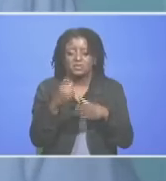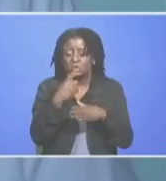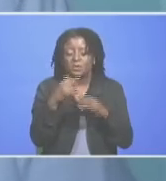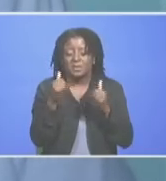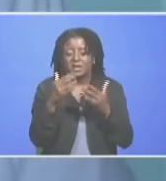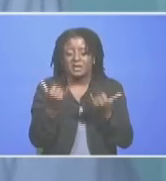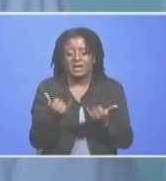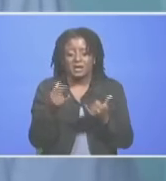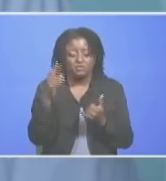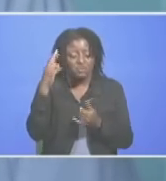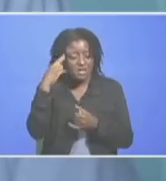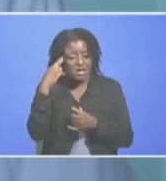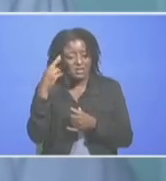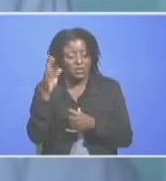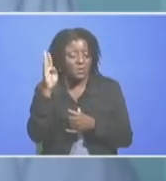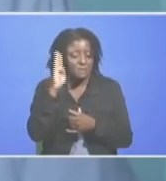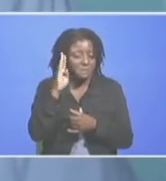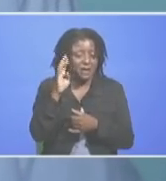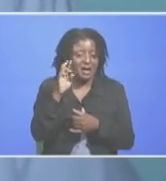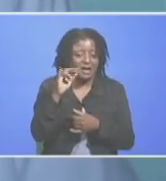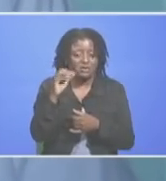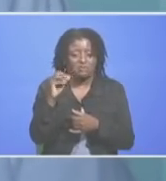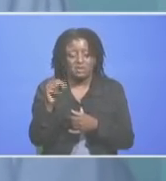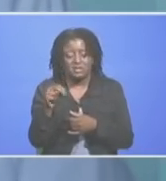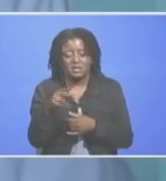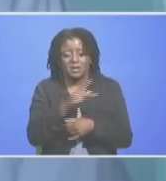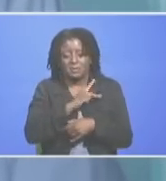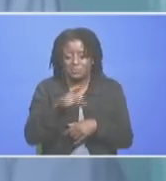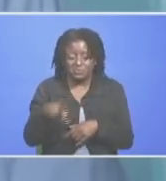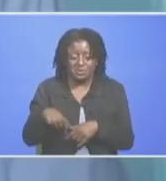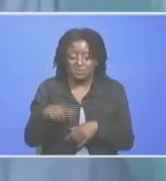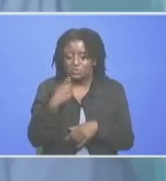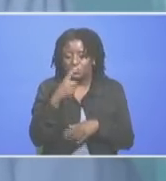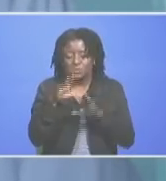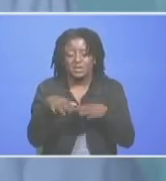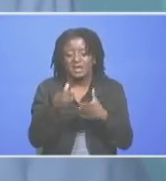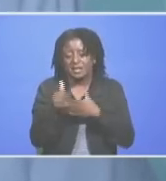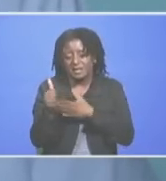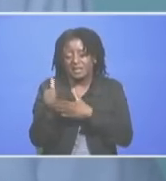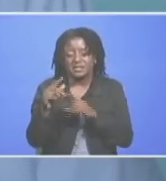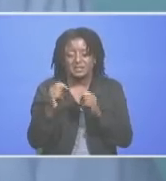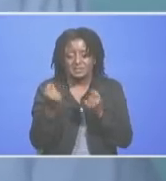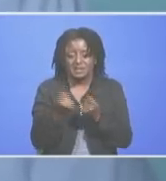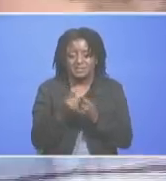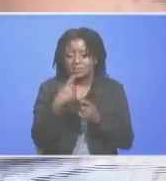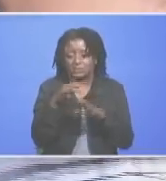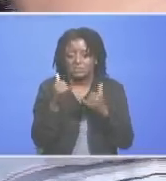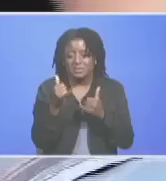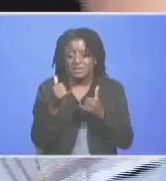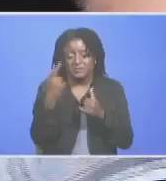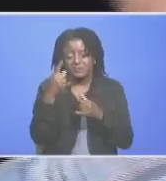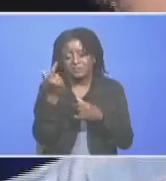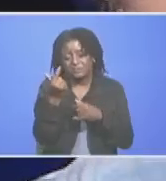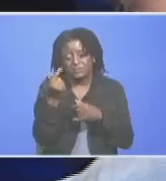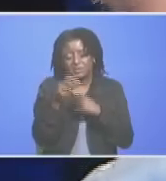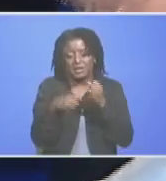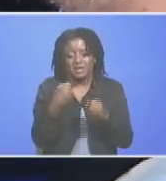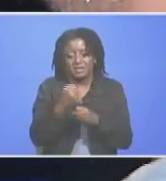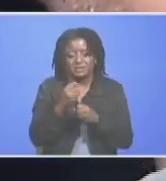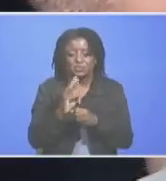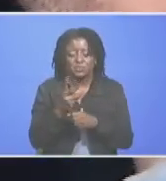got Ronaldo, you got Byron, you got Prince, who could lead the team, who've been playing in the CVC for a couple years. We tend to focus on